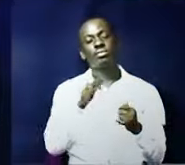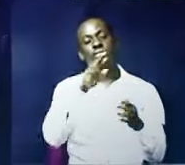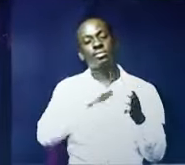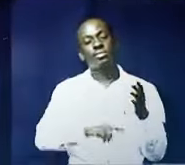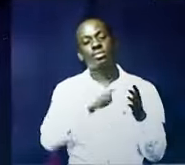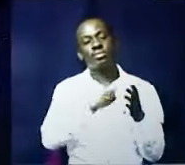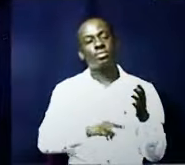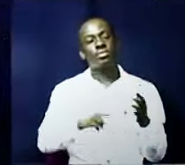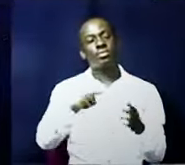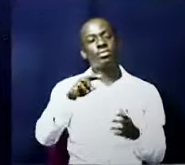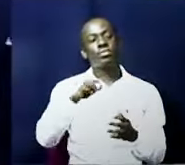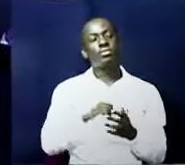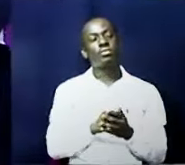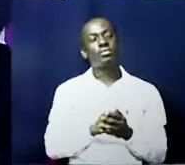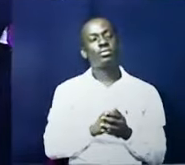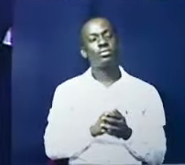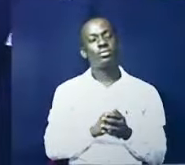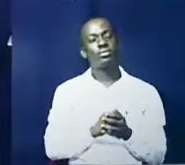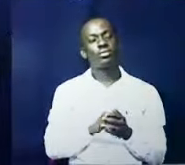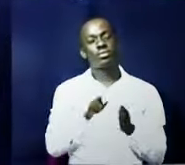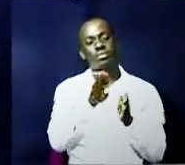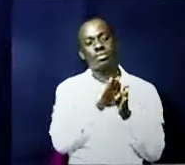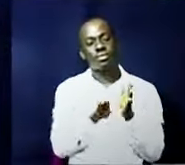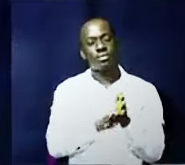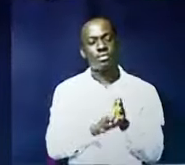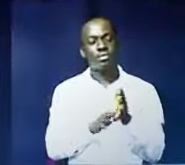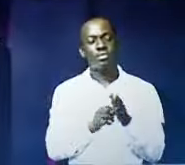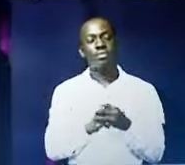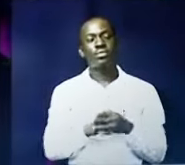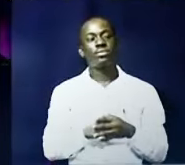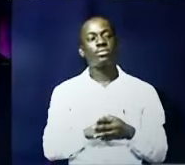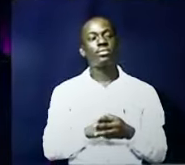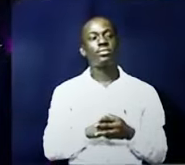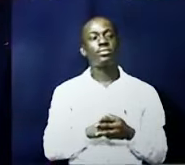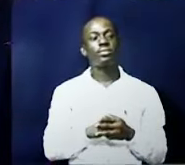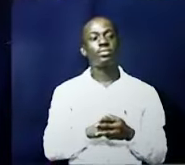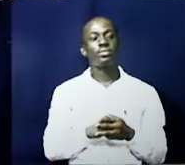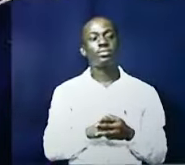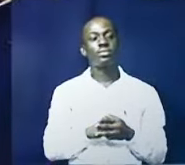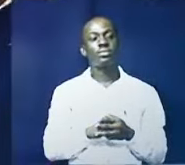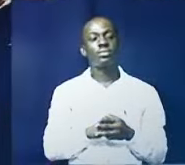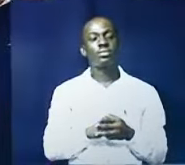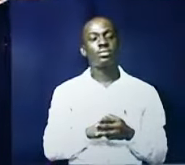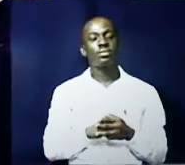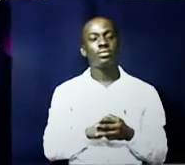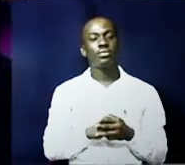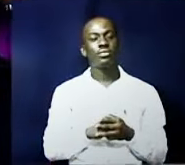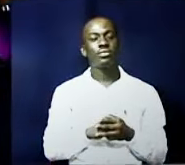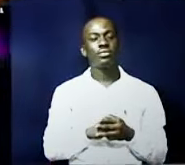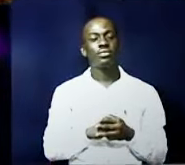42, verse 1 and 2. Isaiah 42, 1